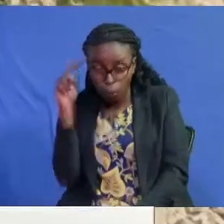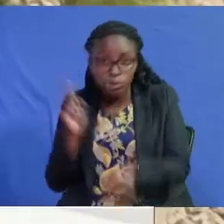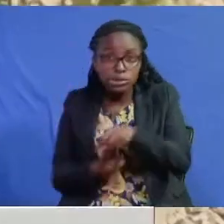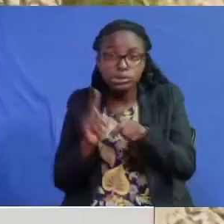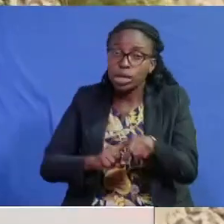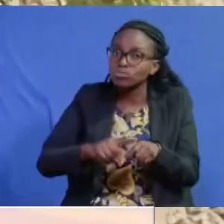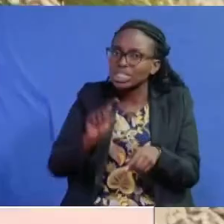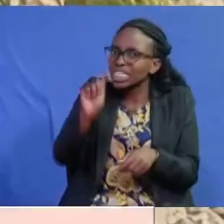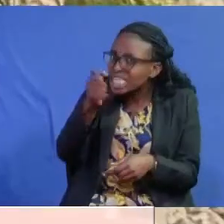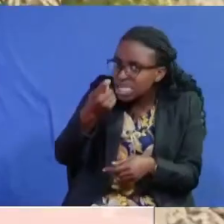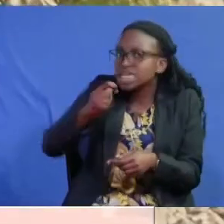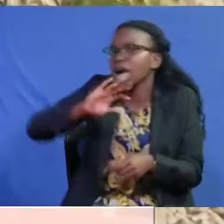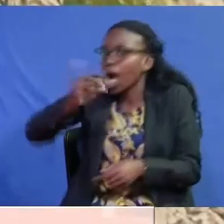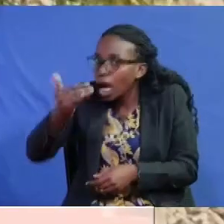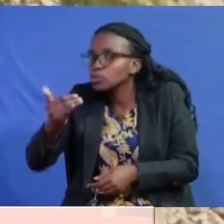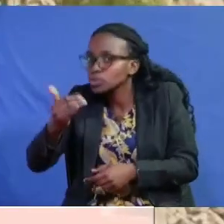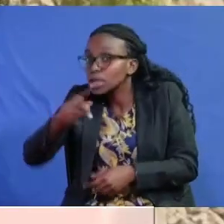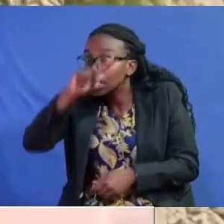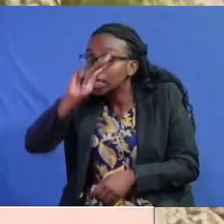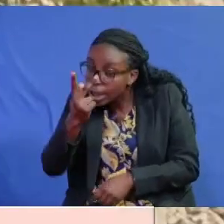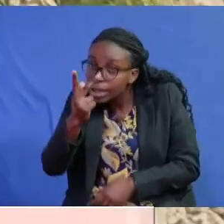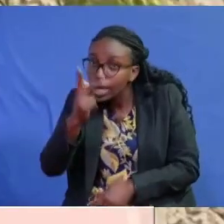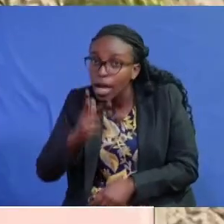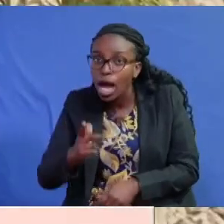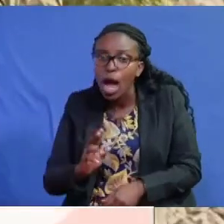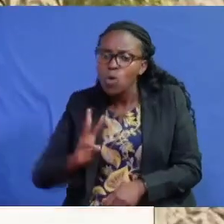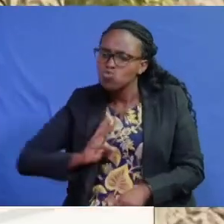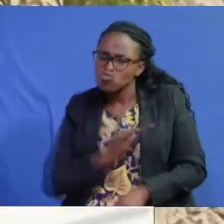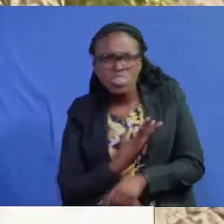Kenya, we feel